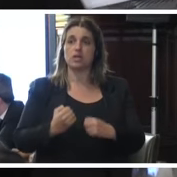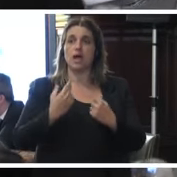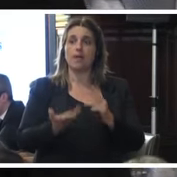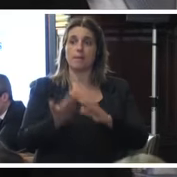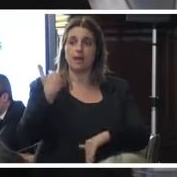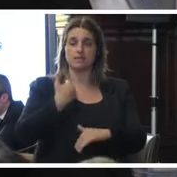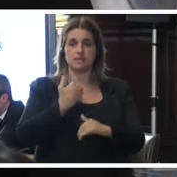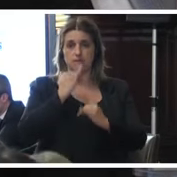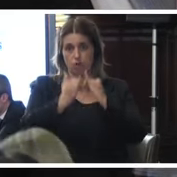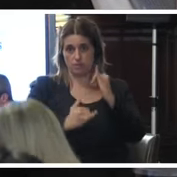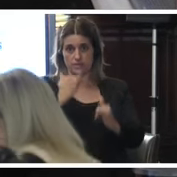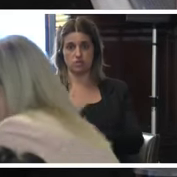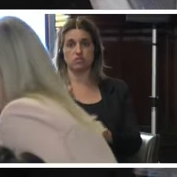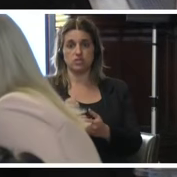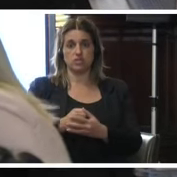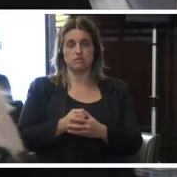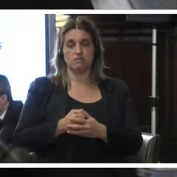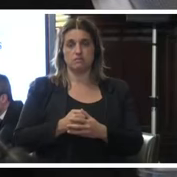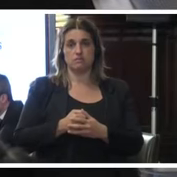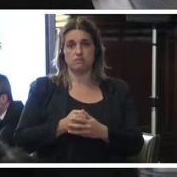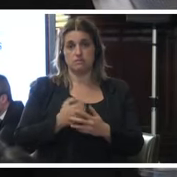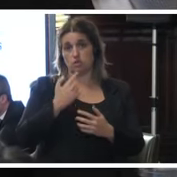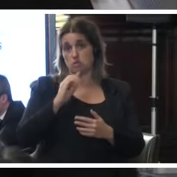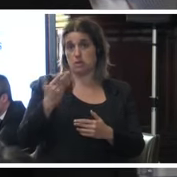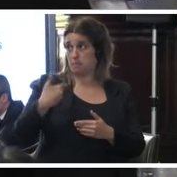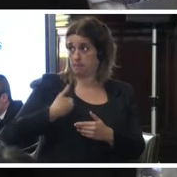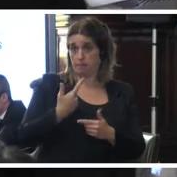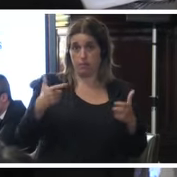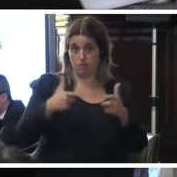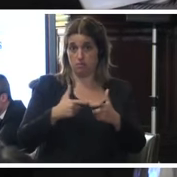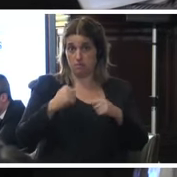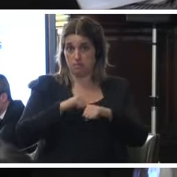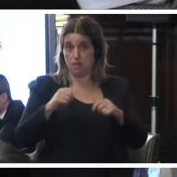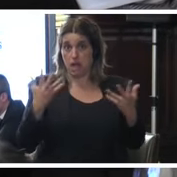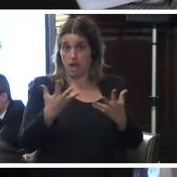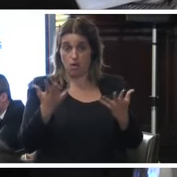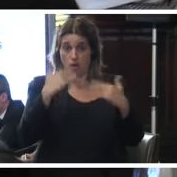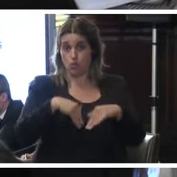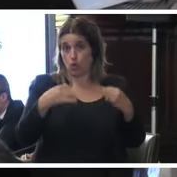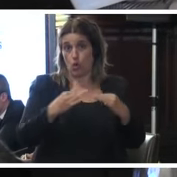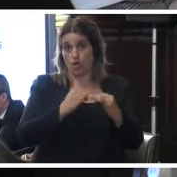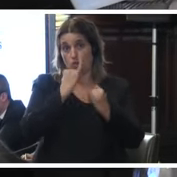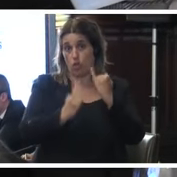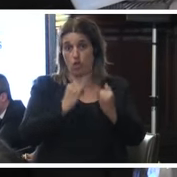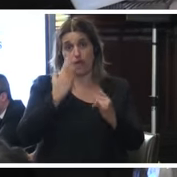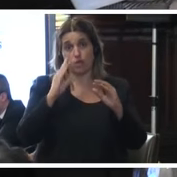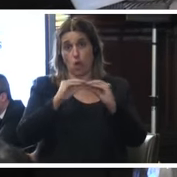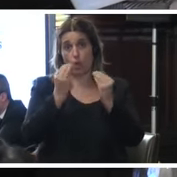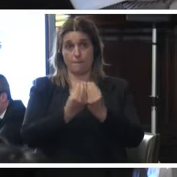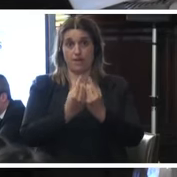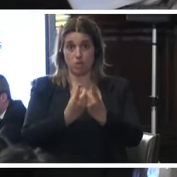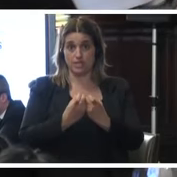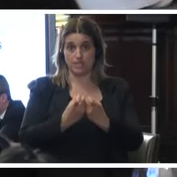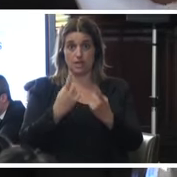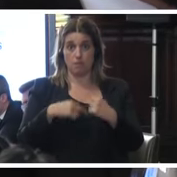stage. I must confess that we do not have all the data that we would like to convey to you as of today. But I